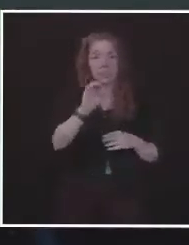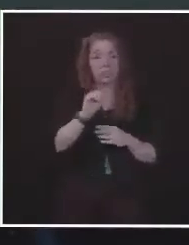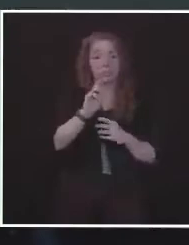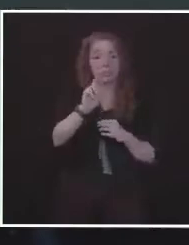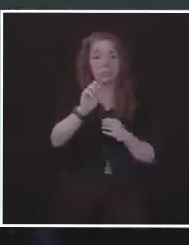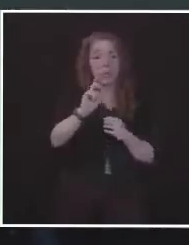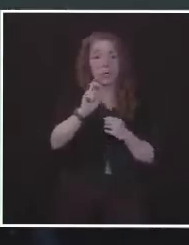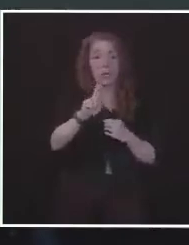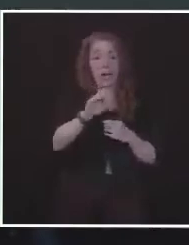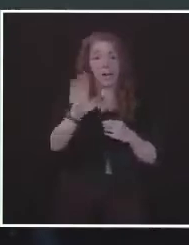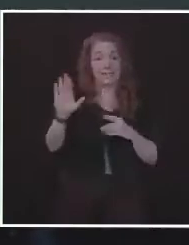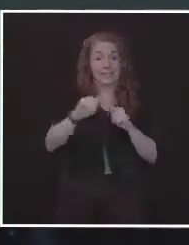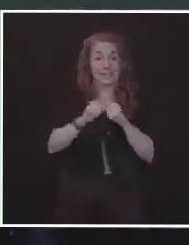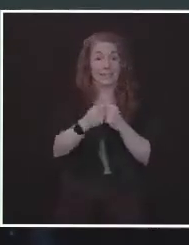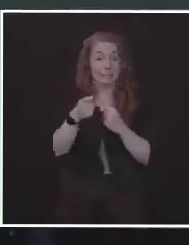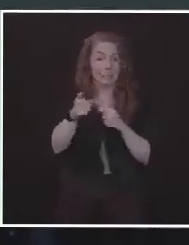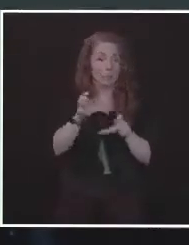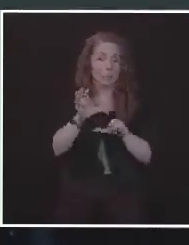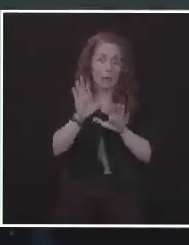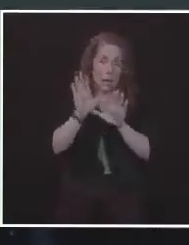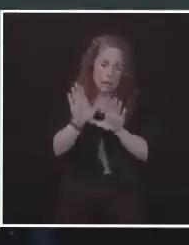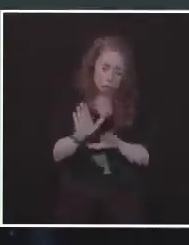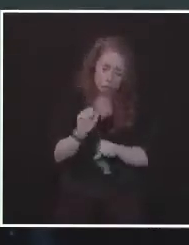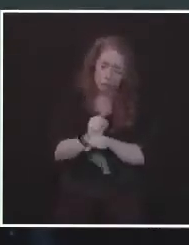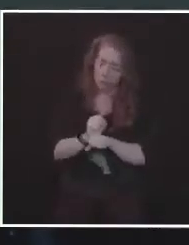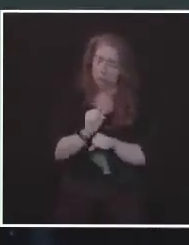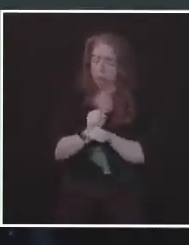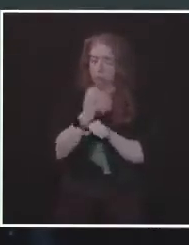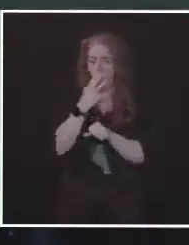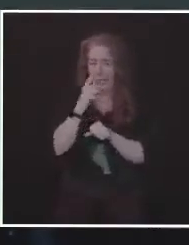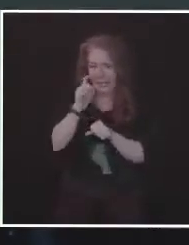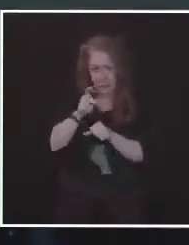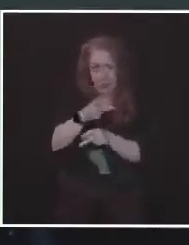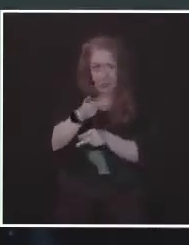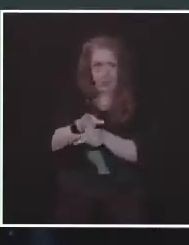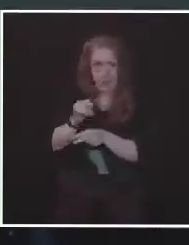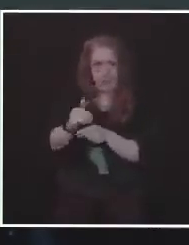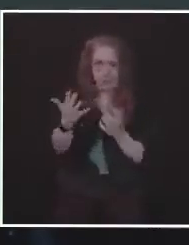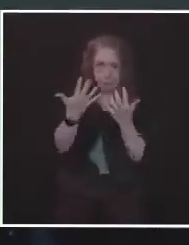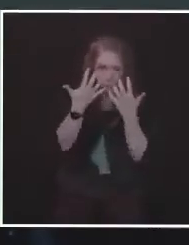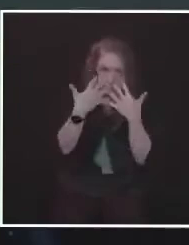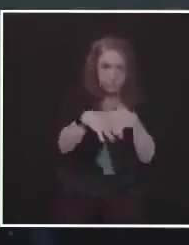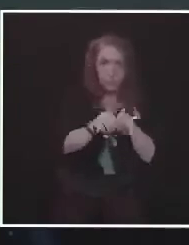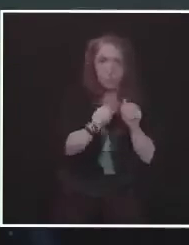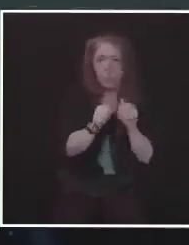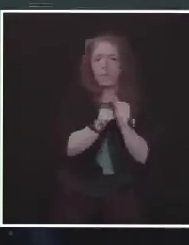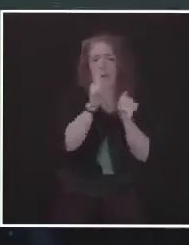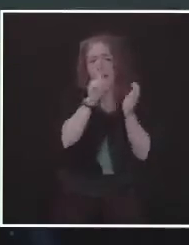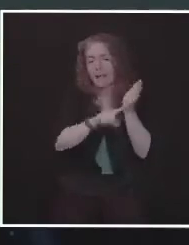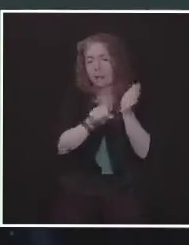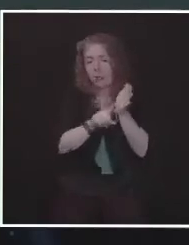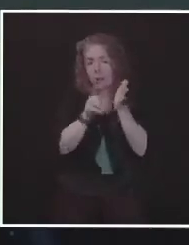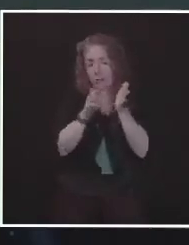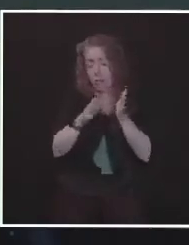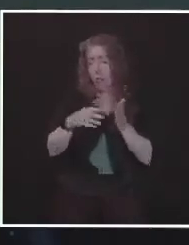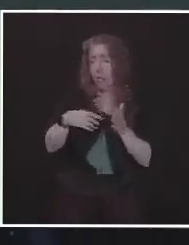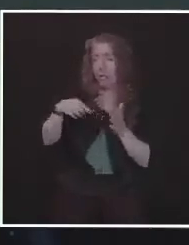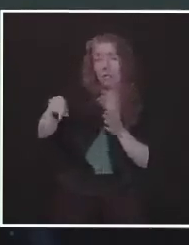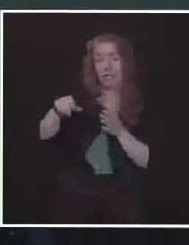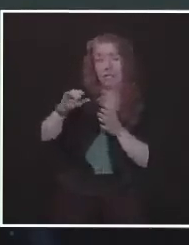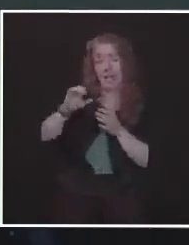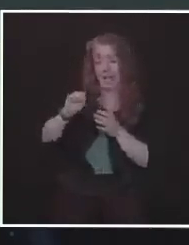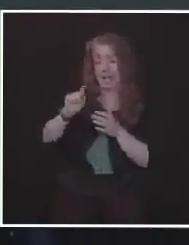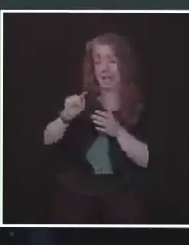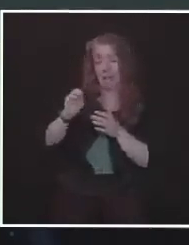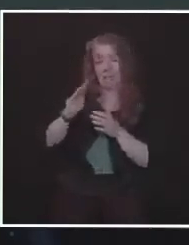move forward, integrated with exploration. And it's a feeder organization. STMD is going to continue